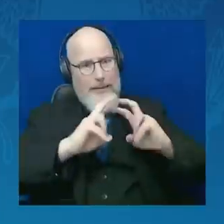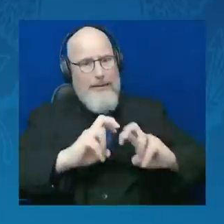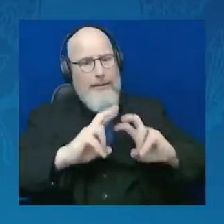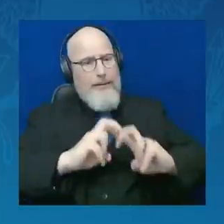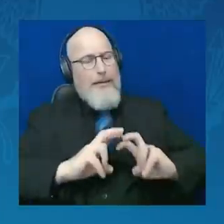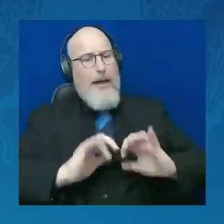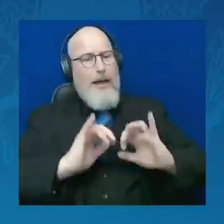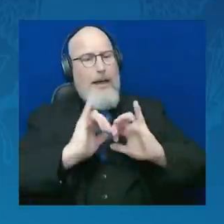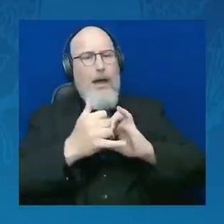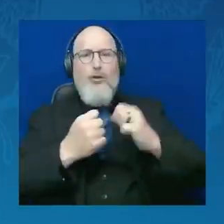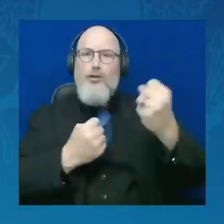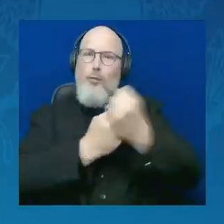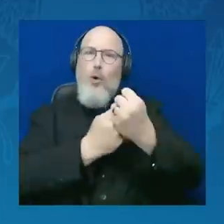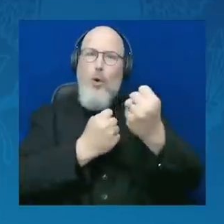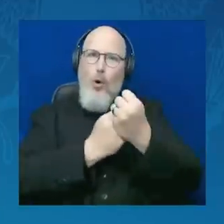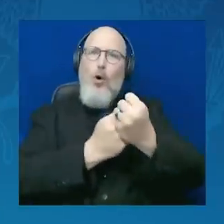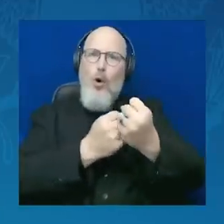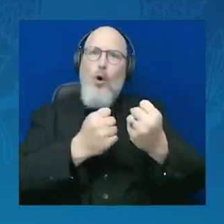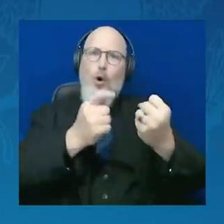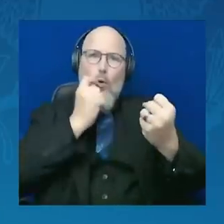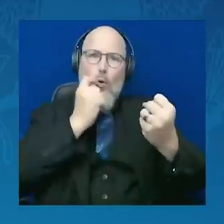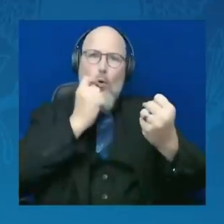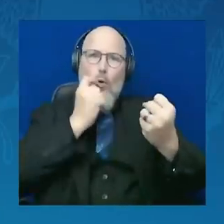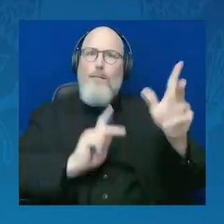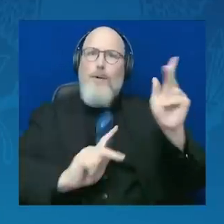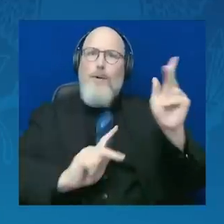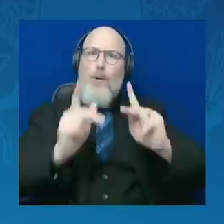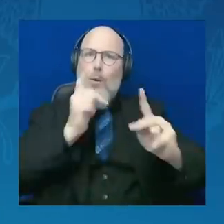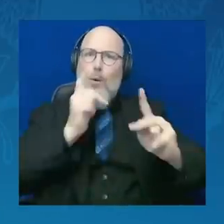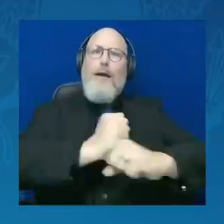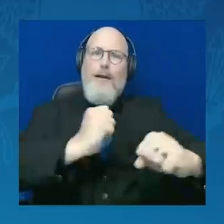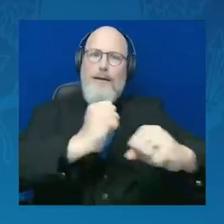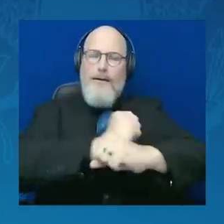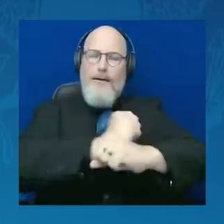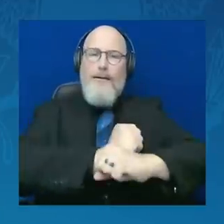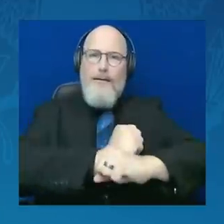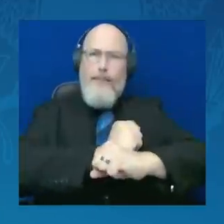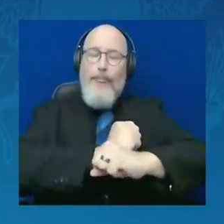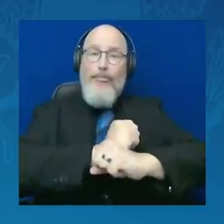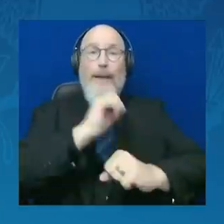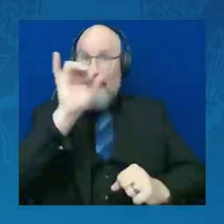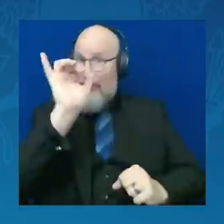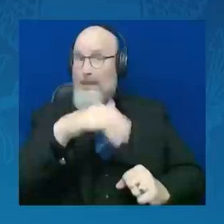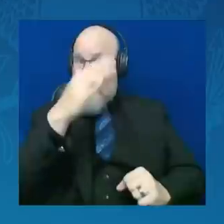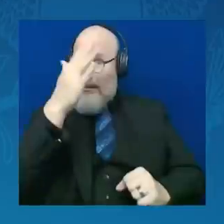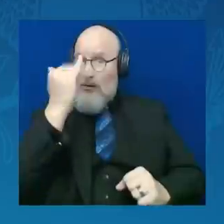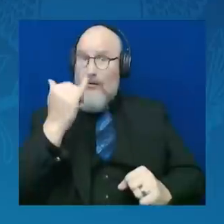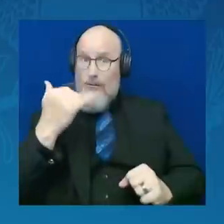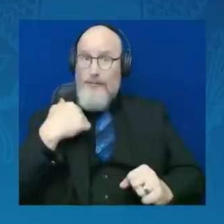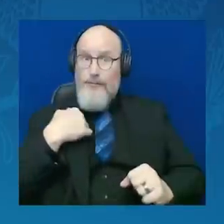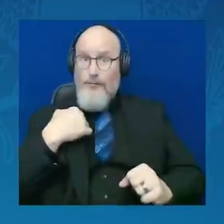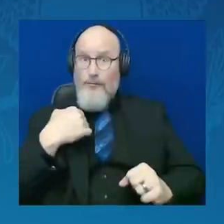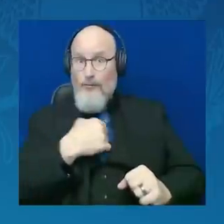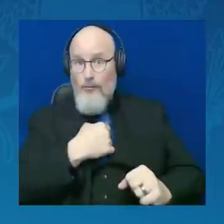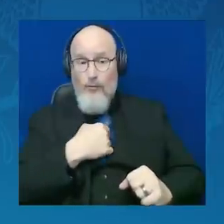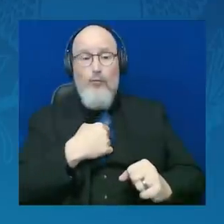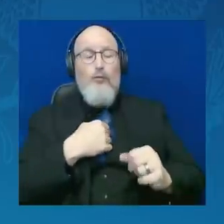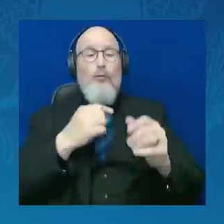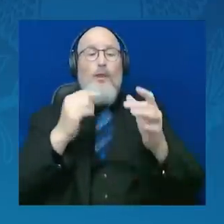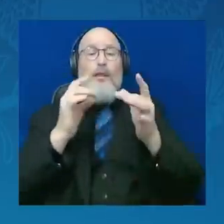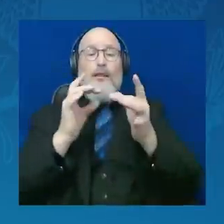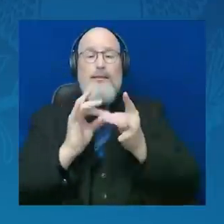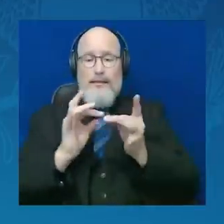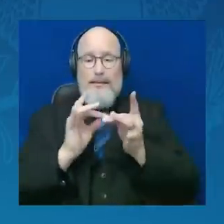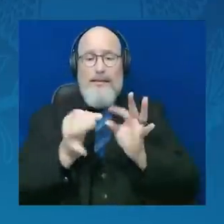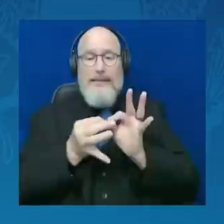in Ukraine. And that is why we formulated a statement together with the Polish government,